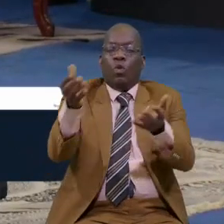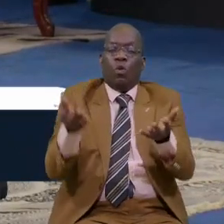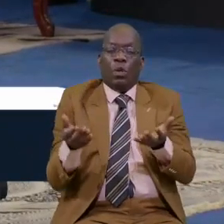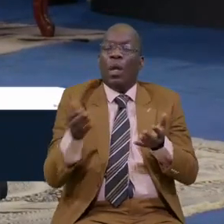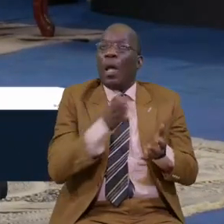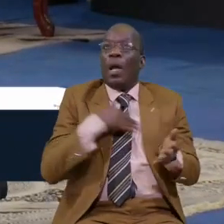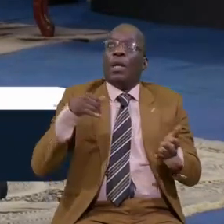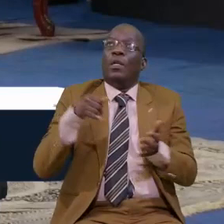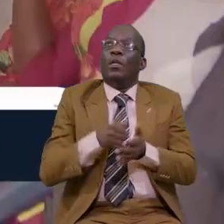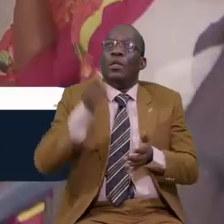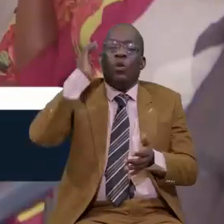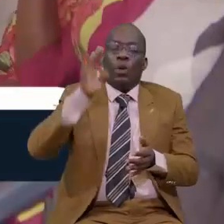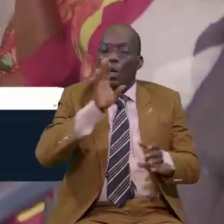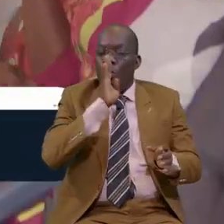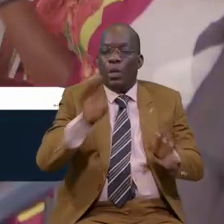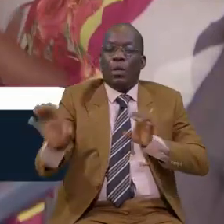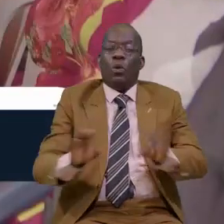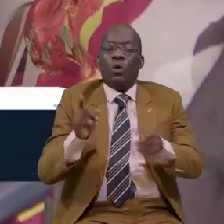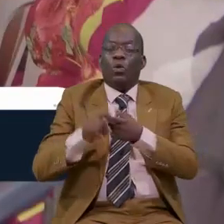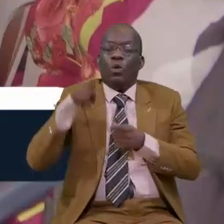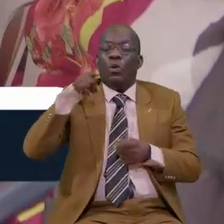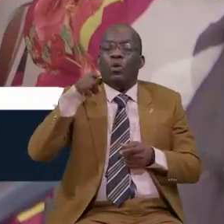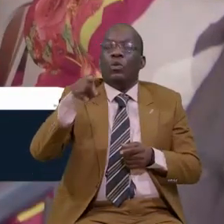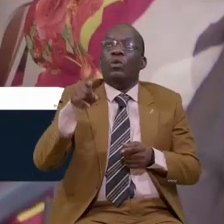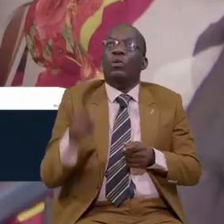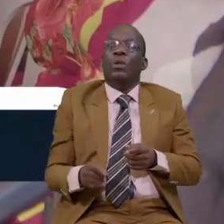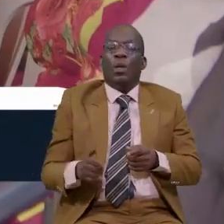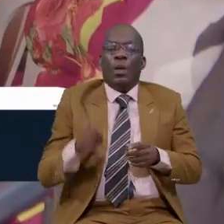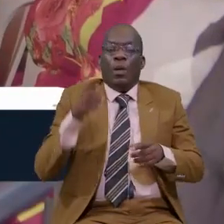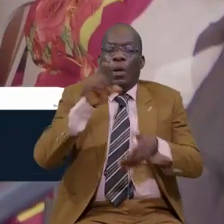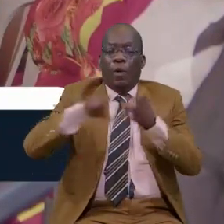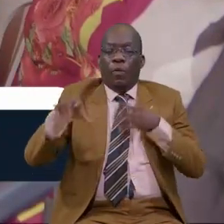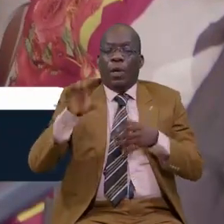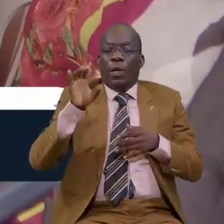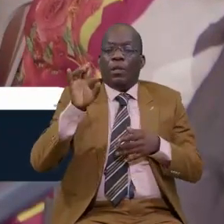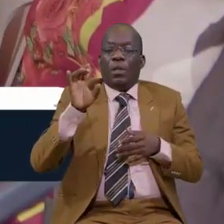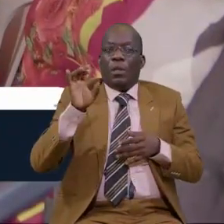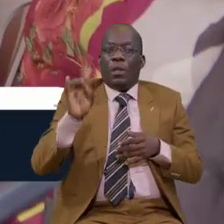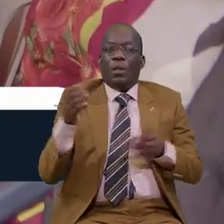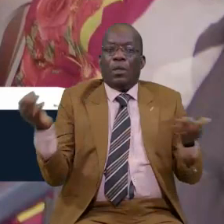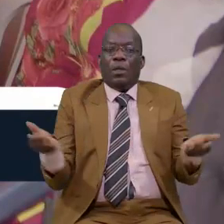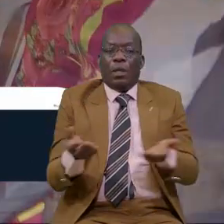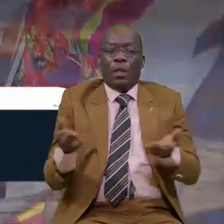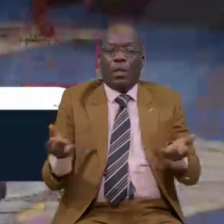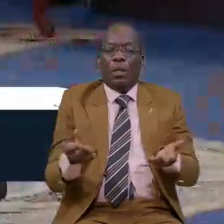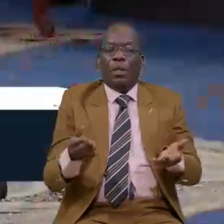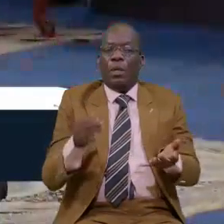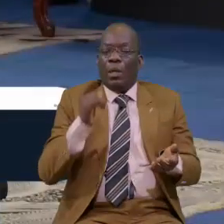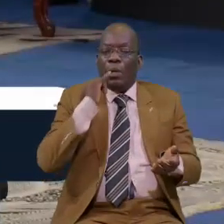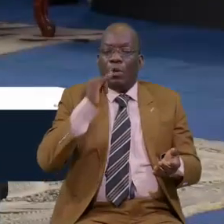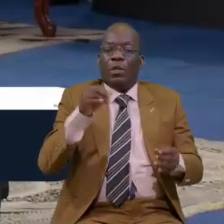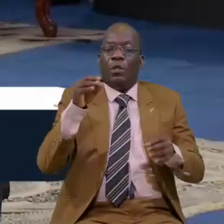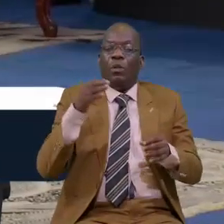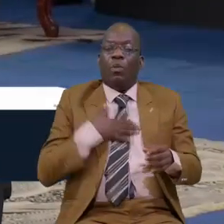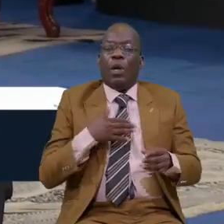at verse 8. In verse 8, herein is my Father glorified, that ye bear